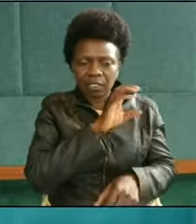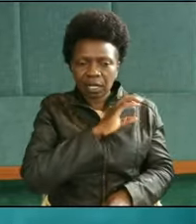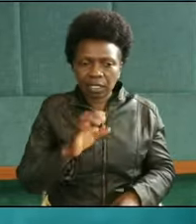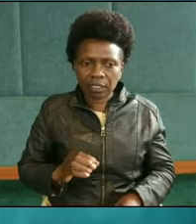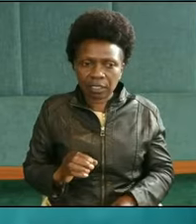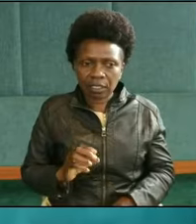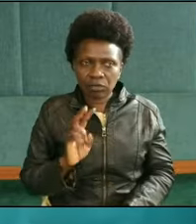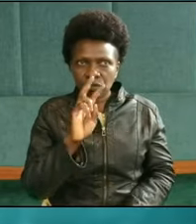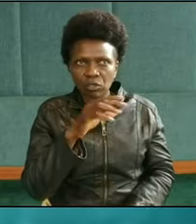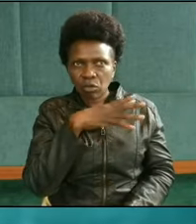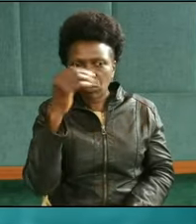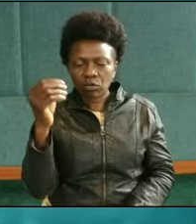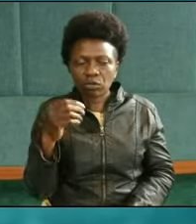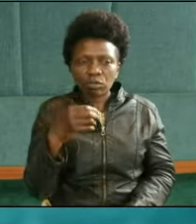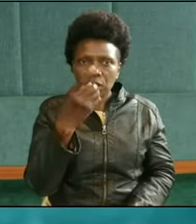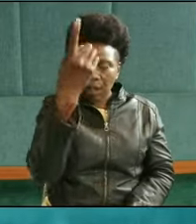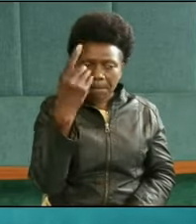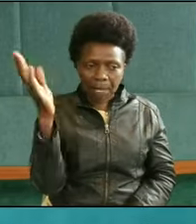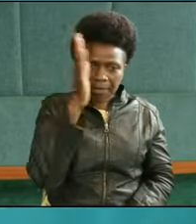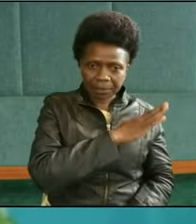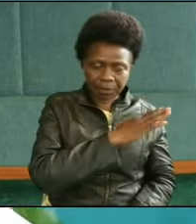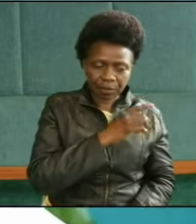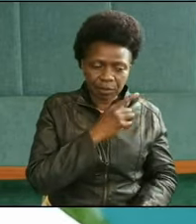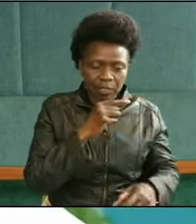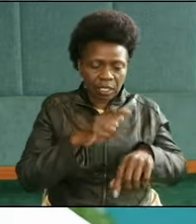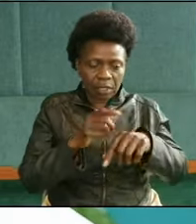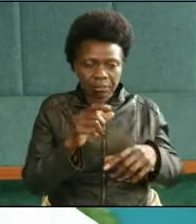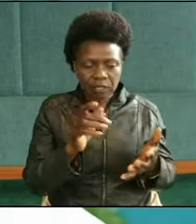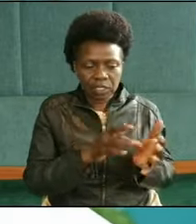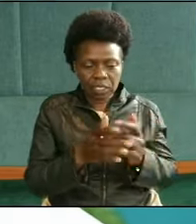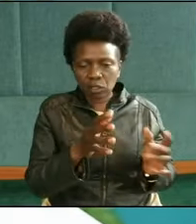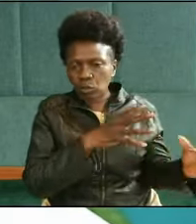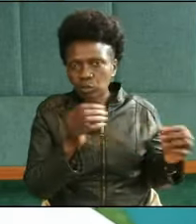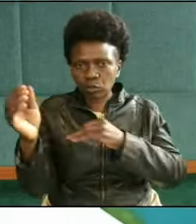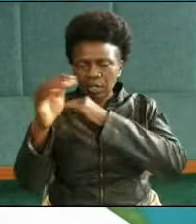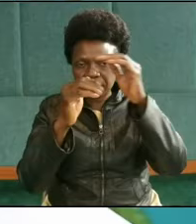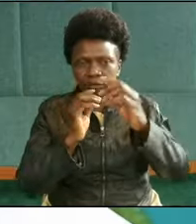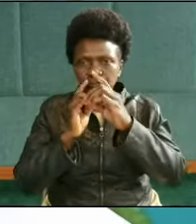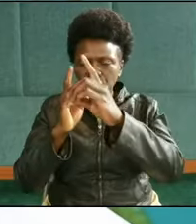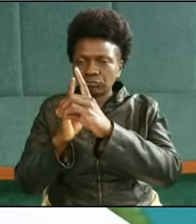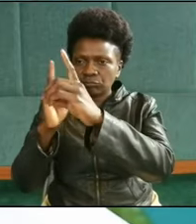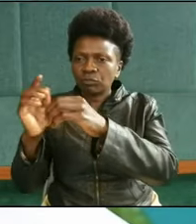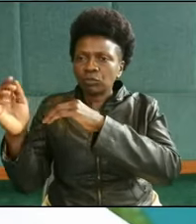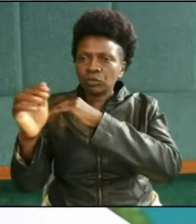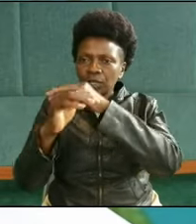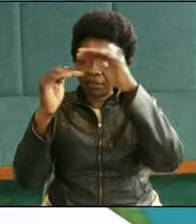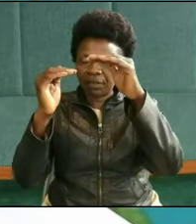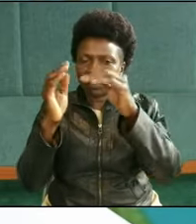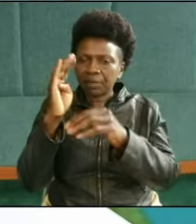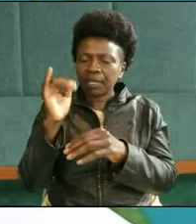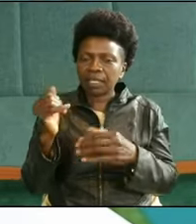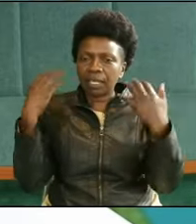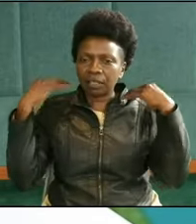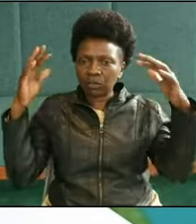will come back." And when Jesus goes to heaven, he is escorted by angels to heaven